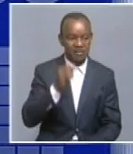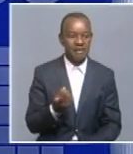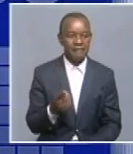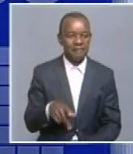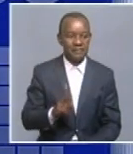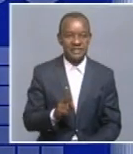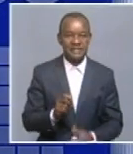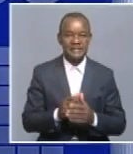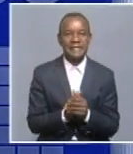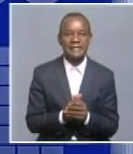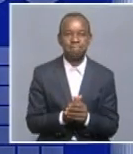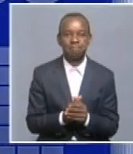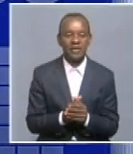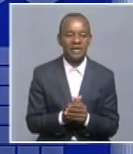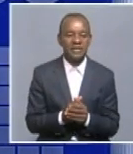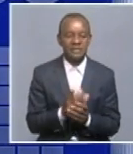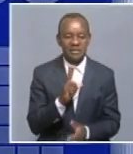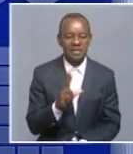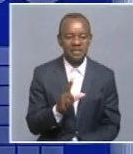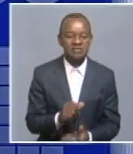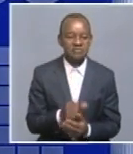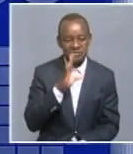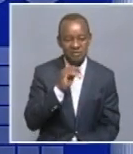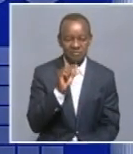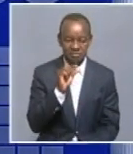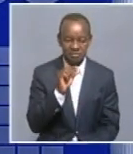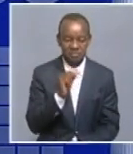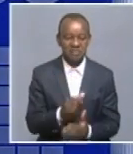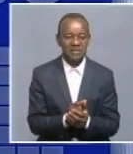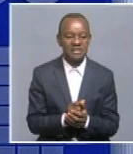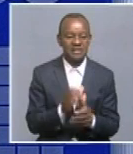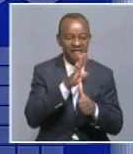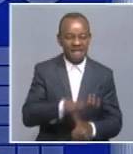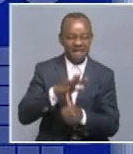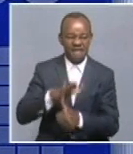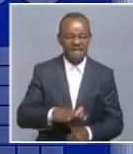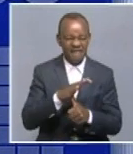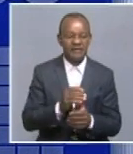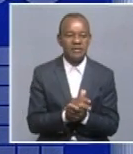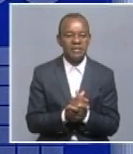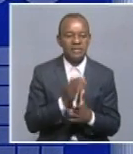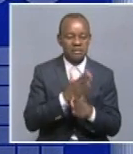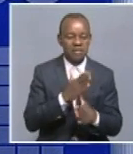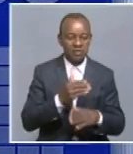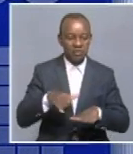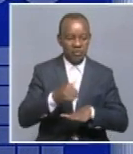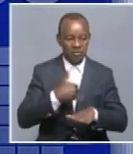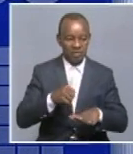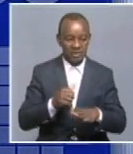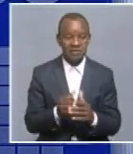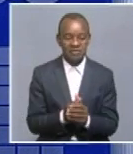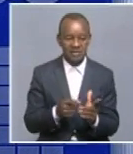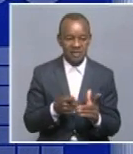less talked about. Experts indicate that workplace violence and harassment is prevalent, pervasive, and